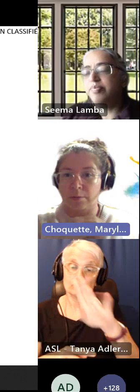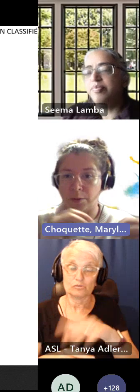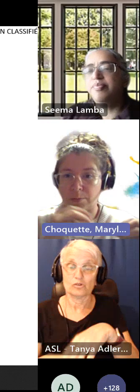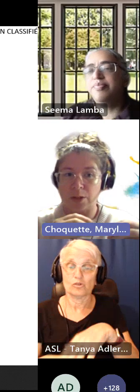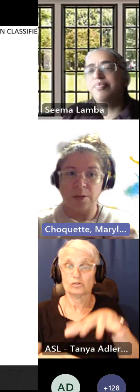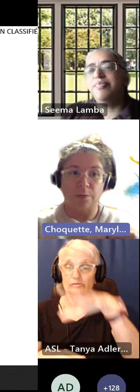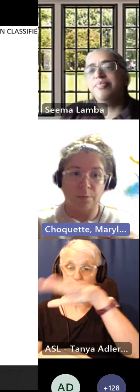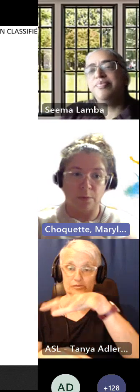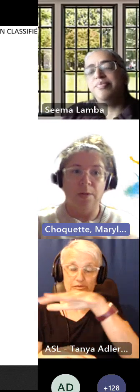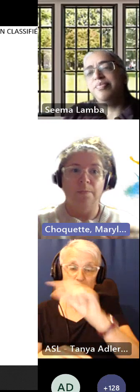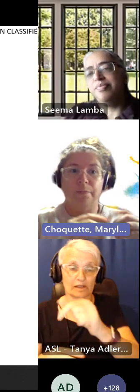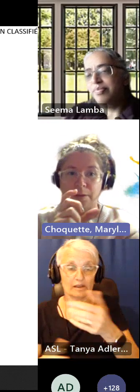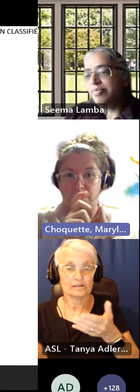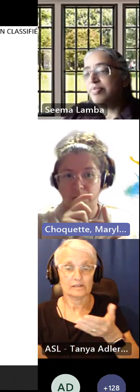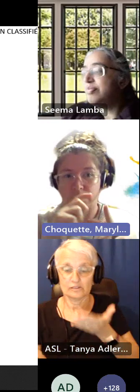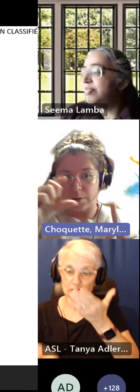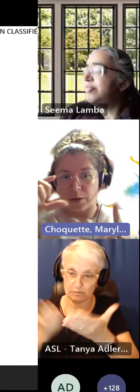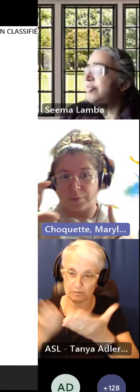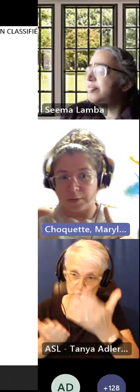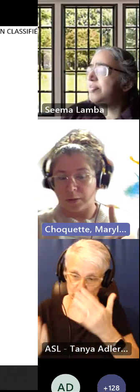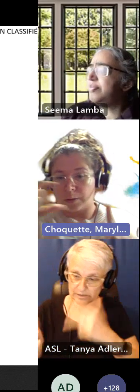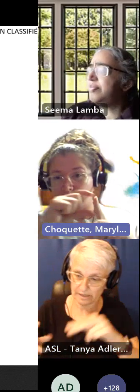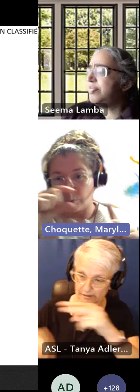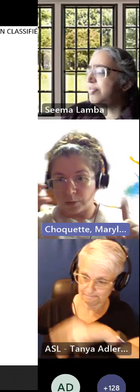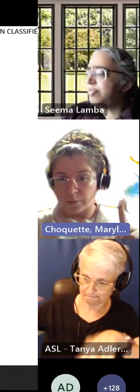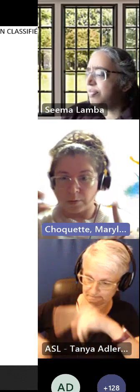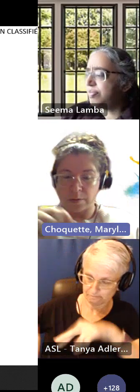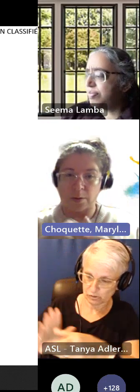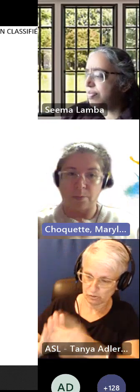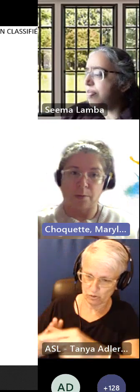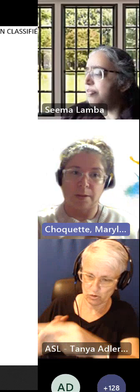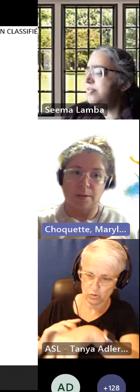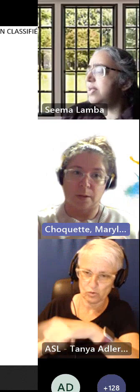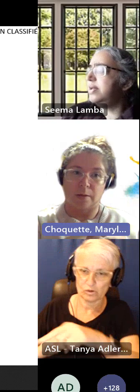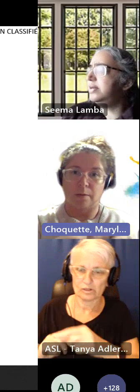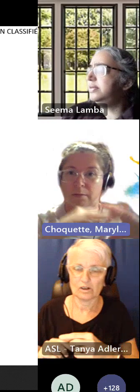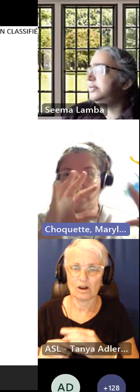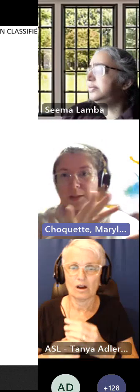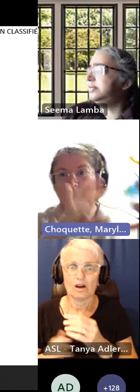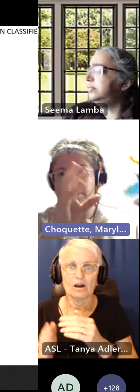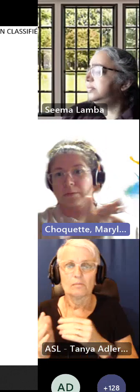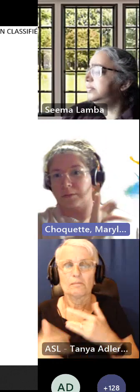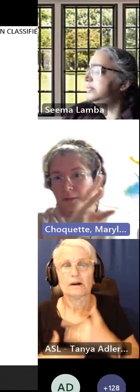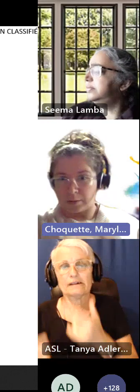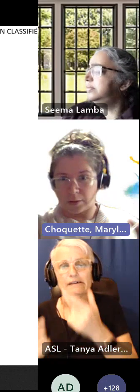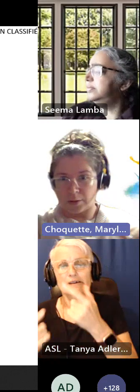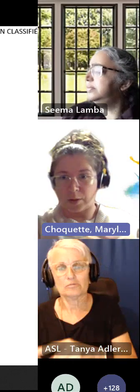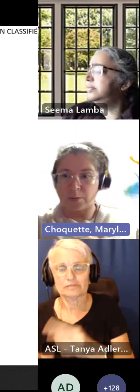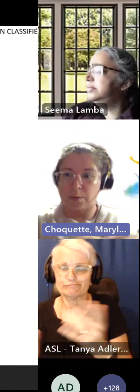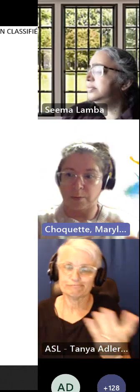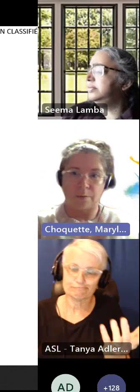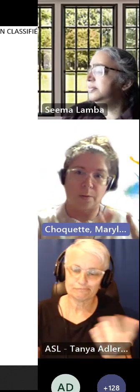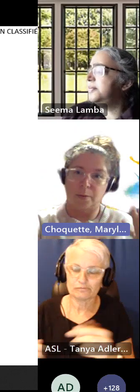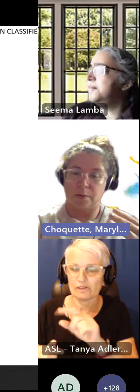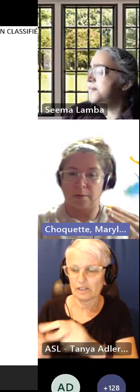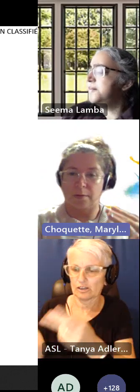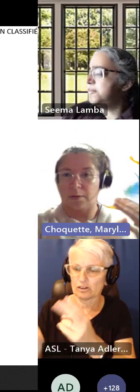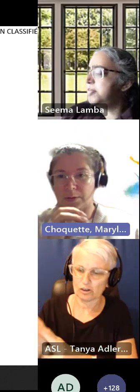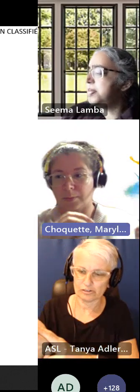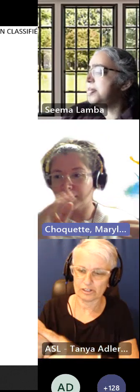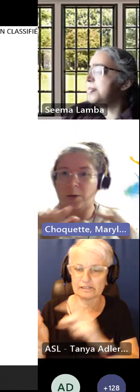the submissions review, it's oftentimes like one of those components where the contract will